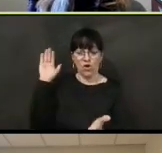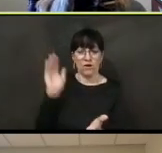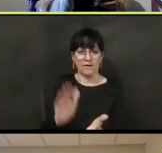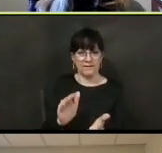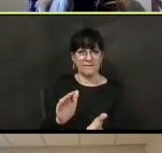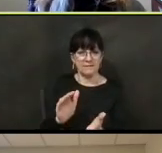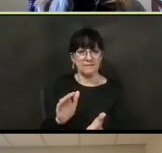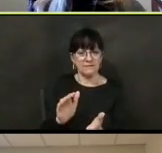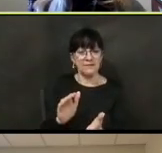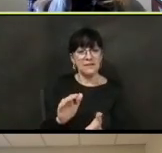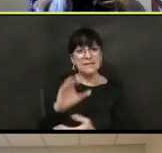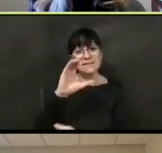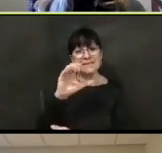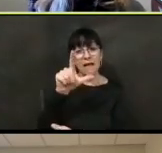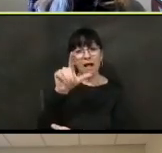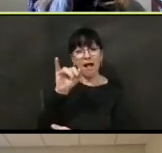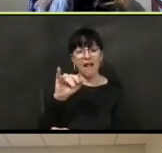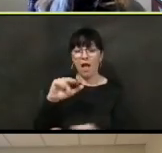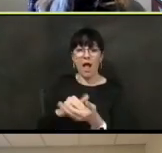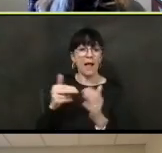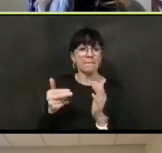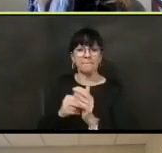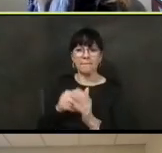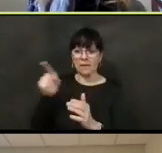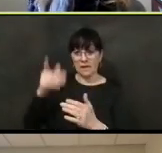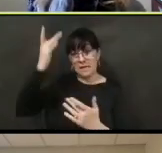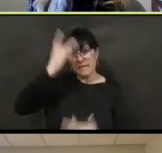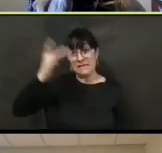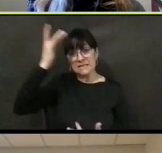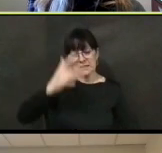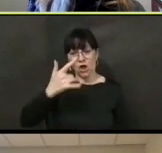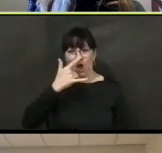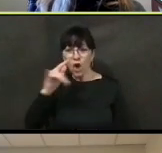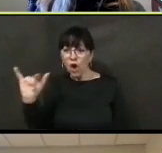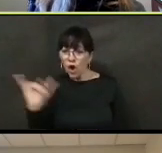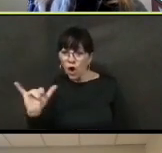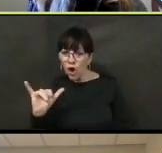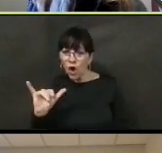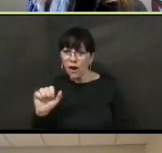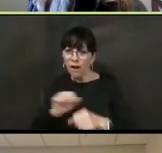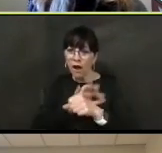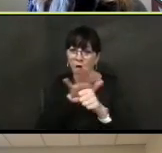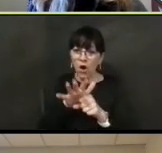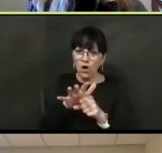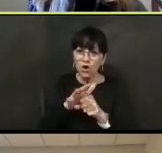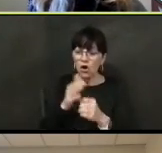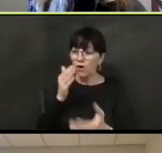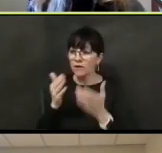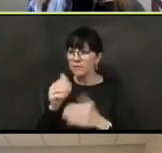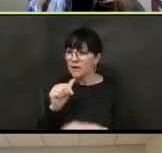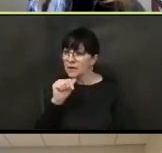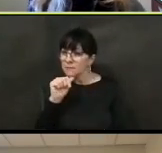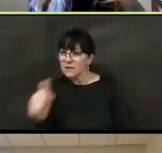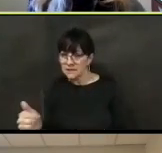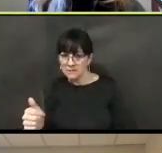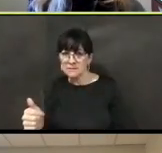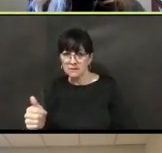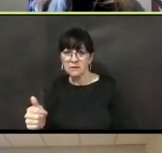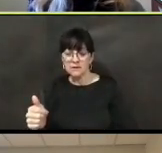COVID-like illness. So you'll see all of these metrics on My Healthy Community. I will tell you, we